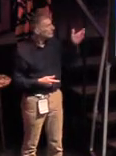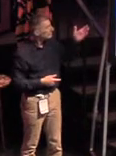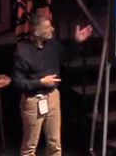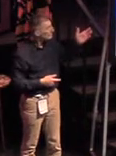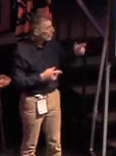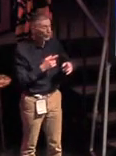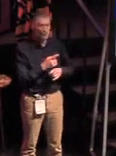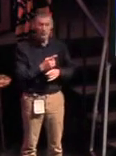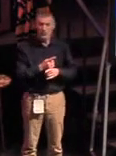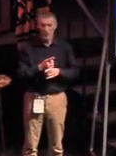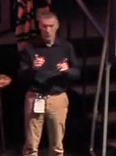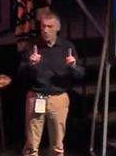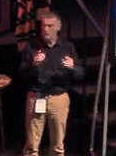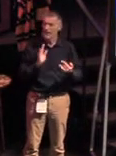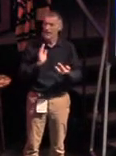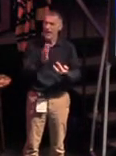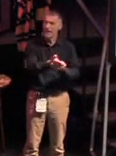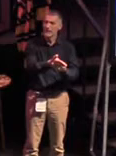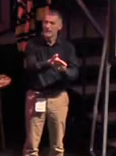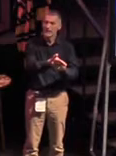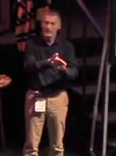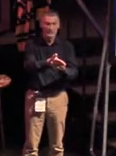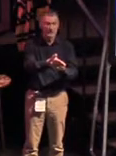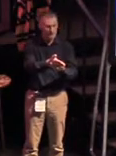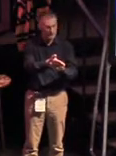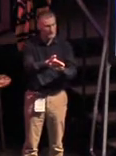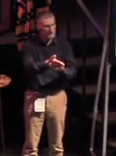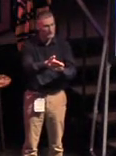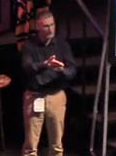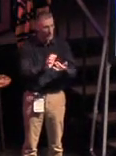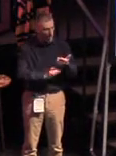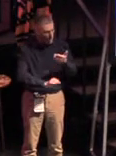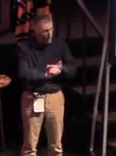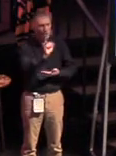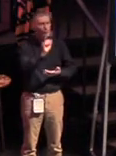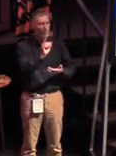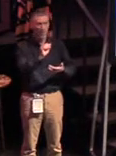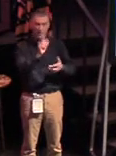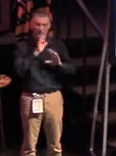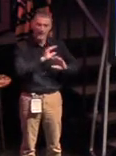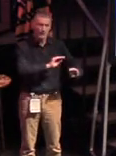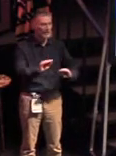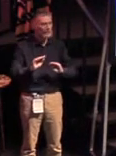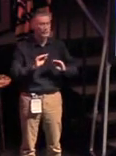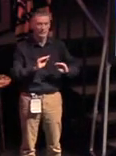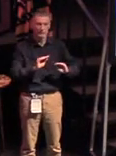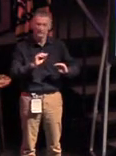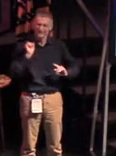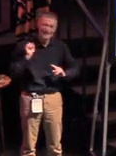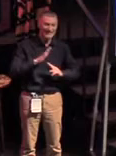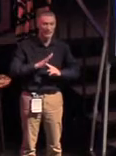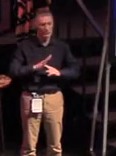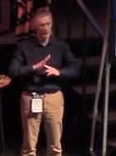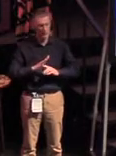of having access to a cultural and creative education is an absolute, it's an essential way